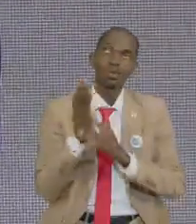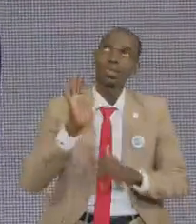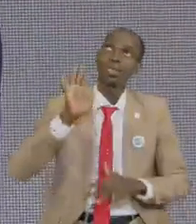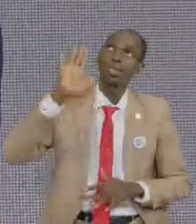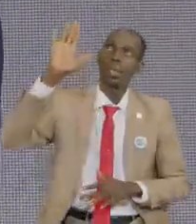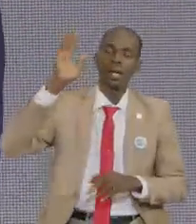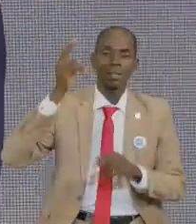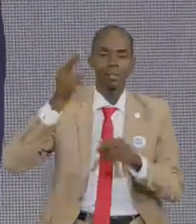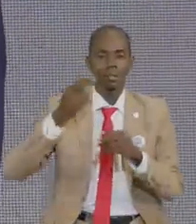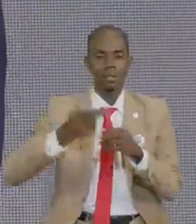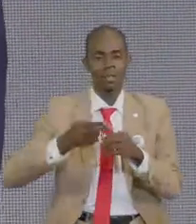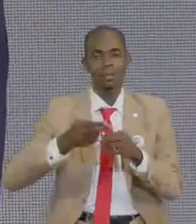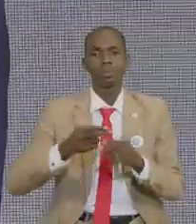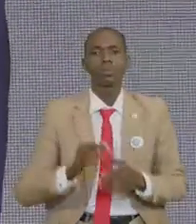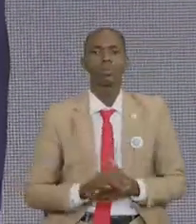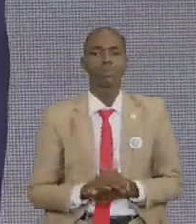name.